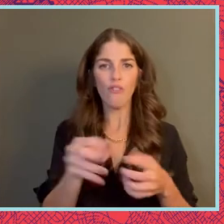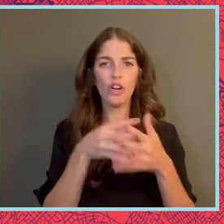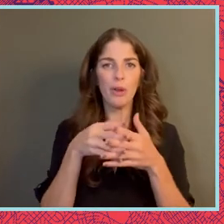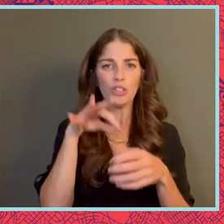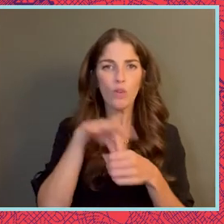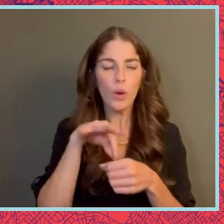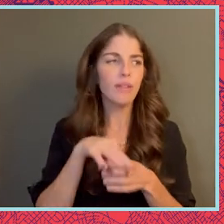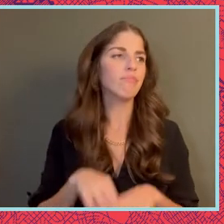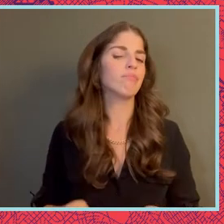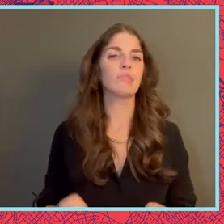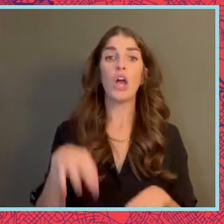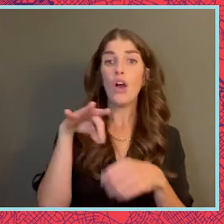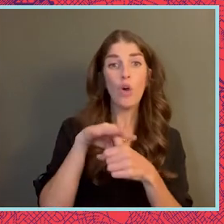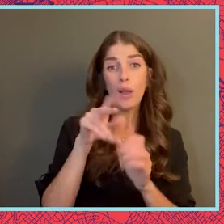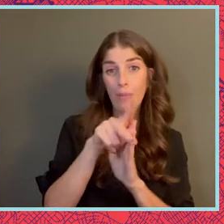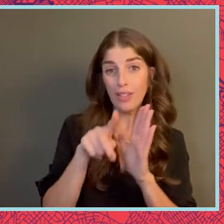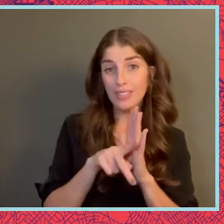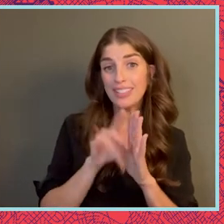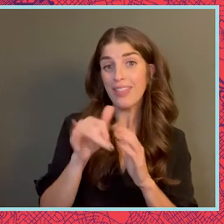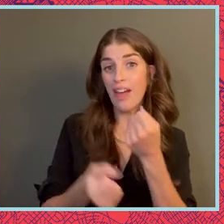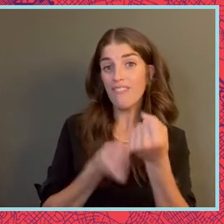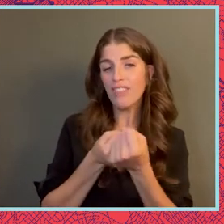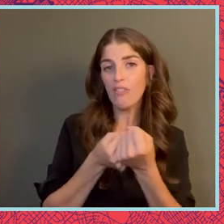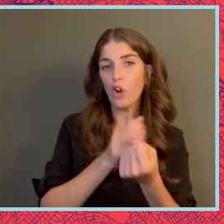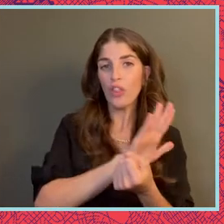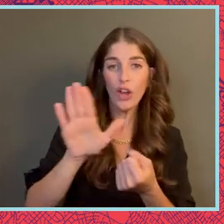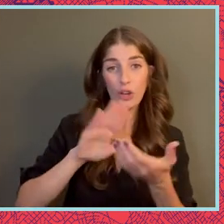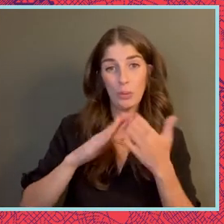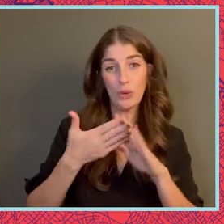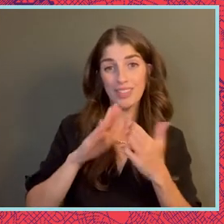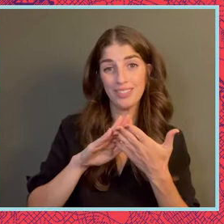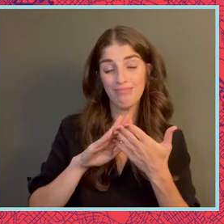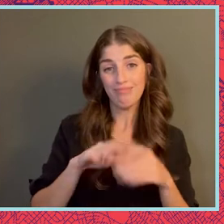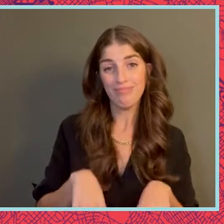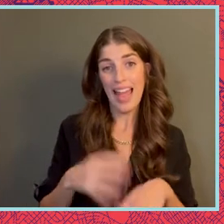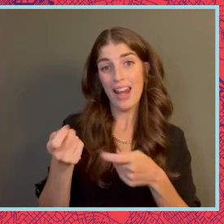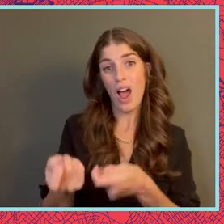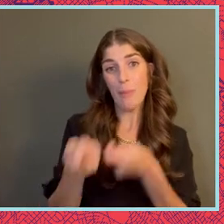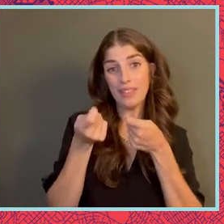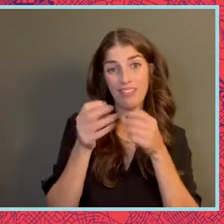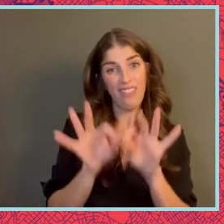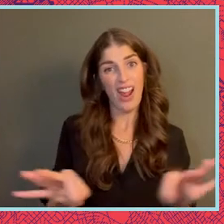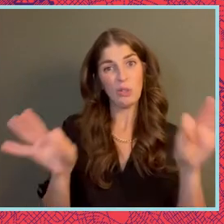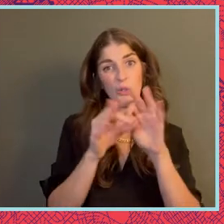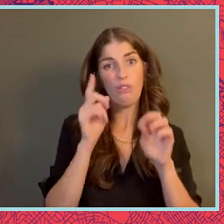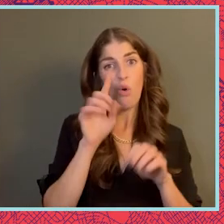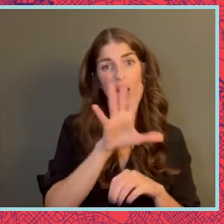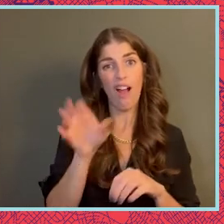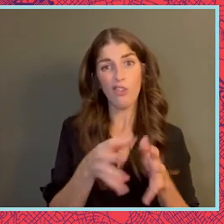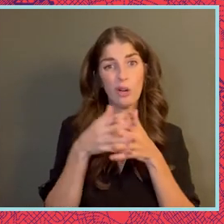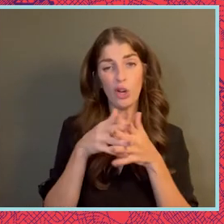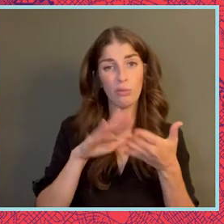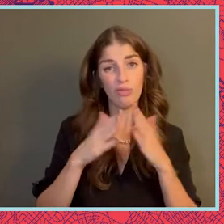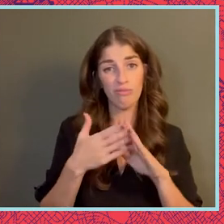African-Americans voting policies that favor their communities, that uplift the values of African-American